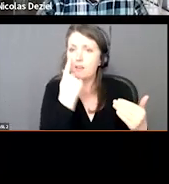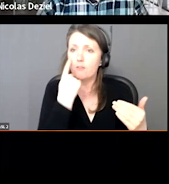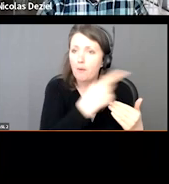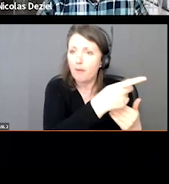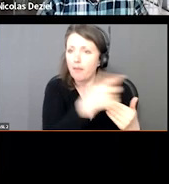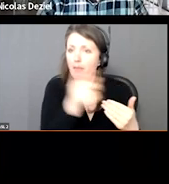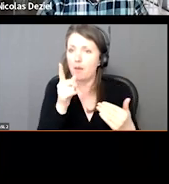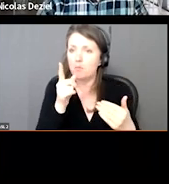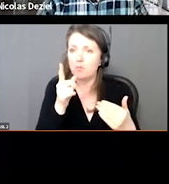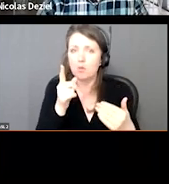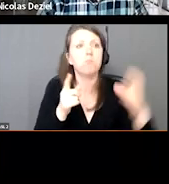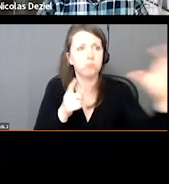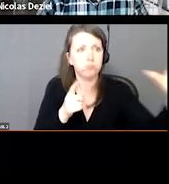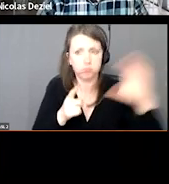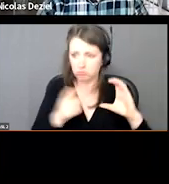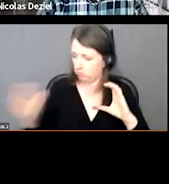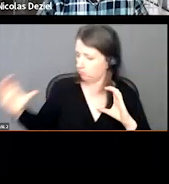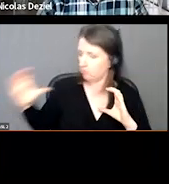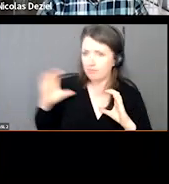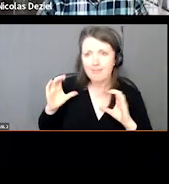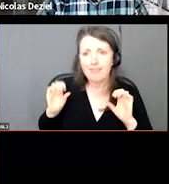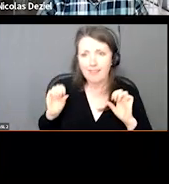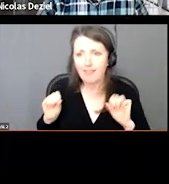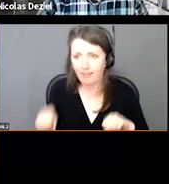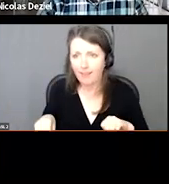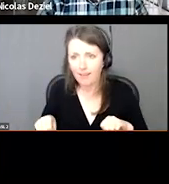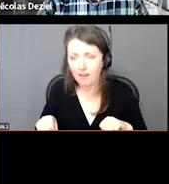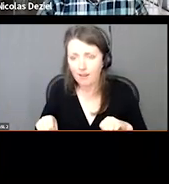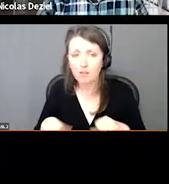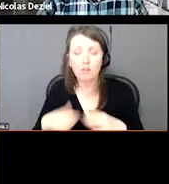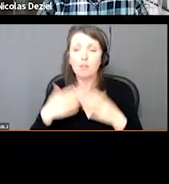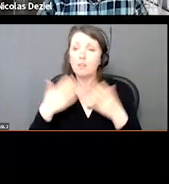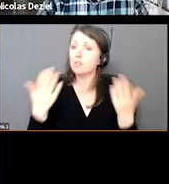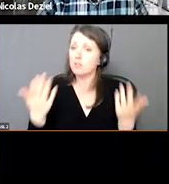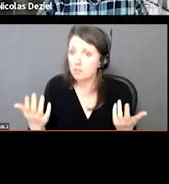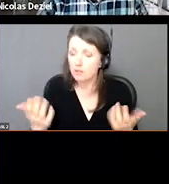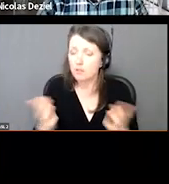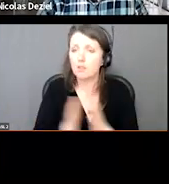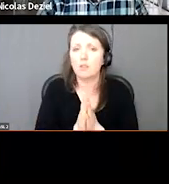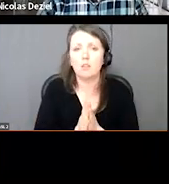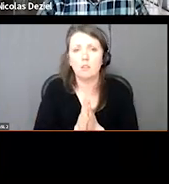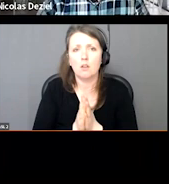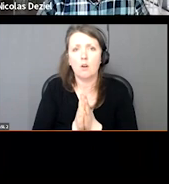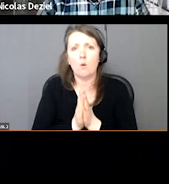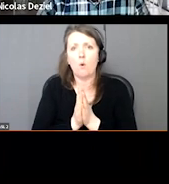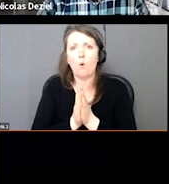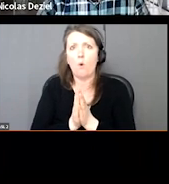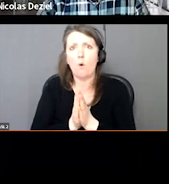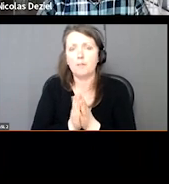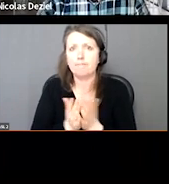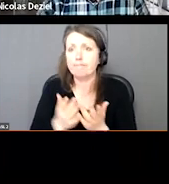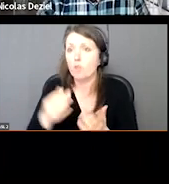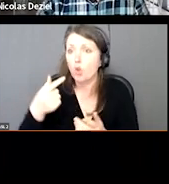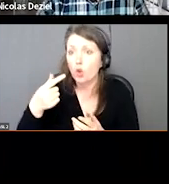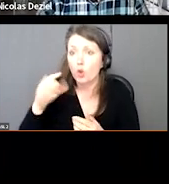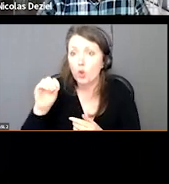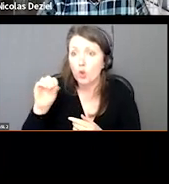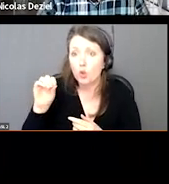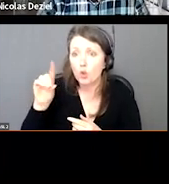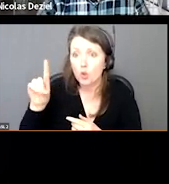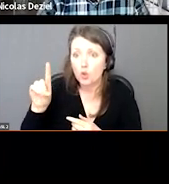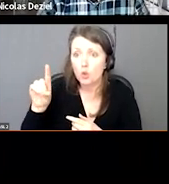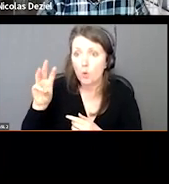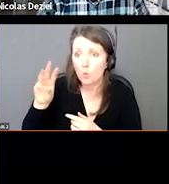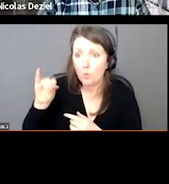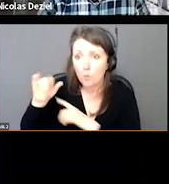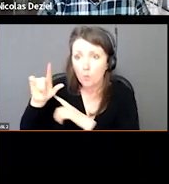It can help with reputation and goodwill. If you have a good logo or a cool, a clever name for